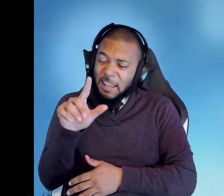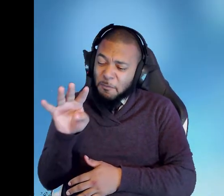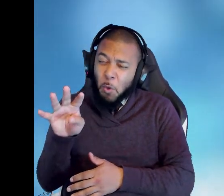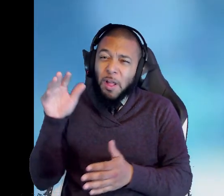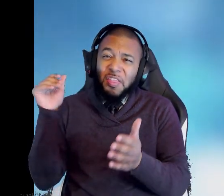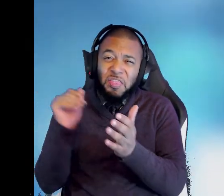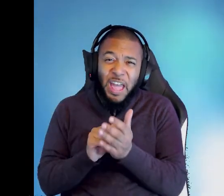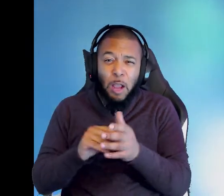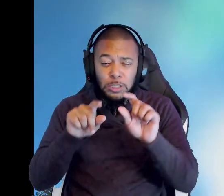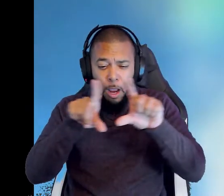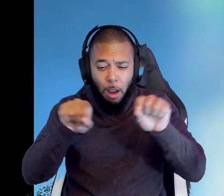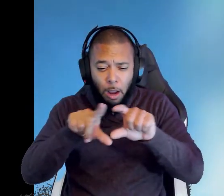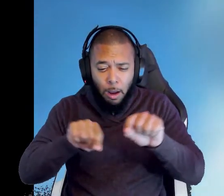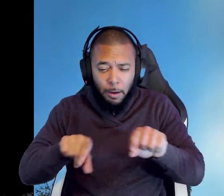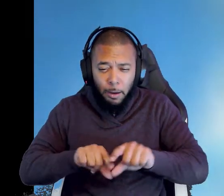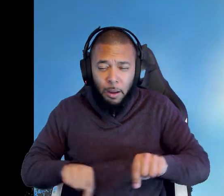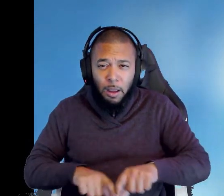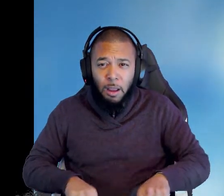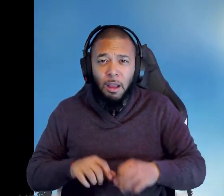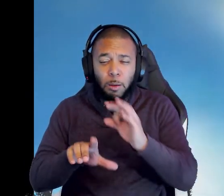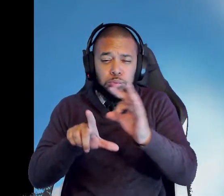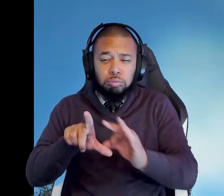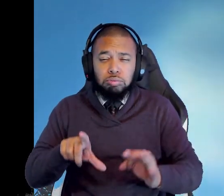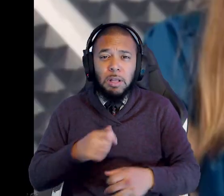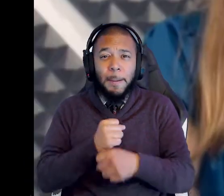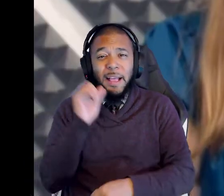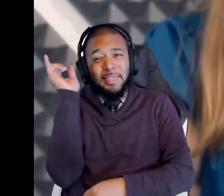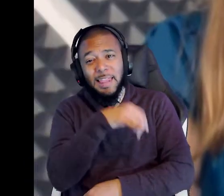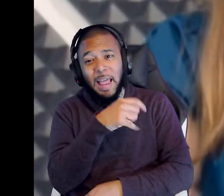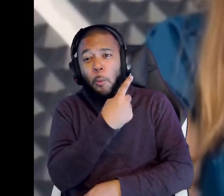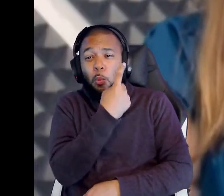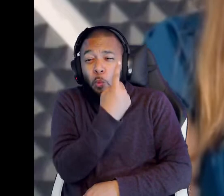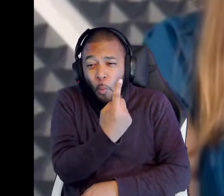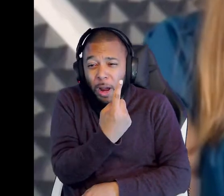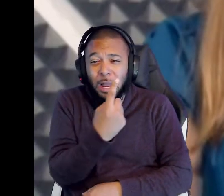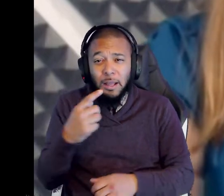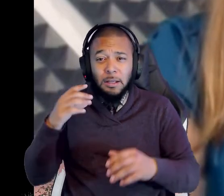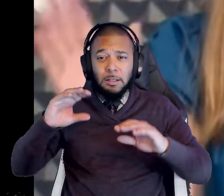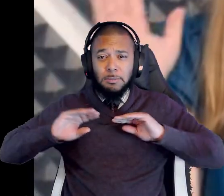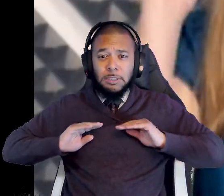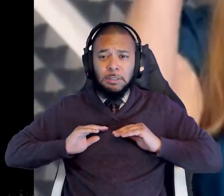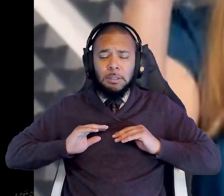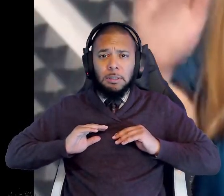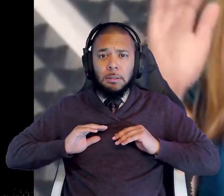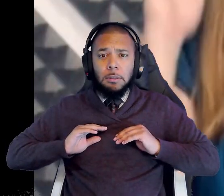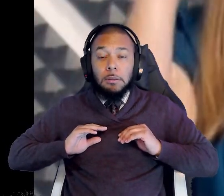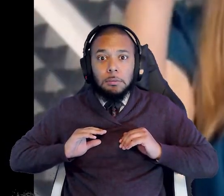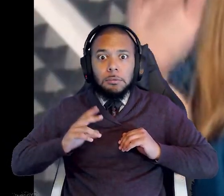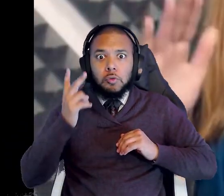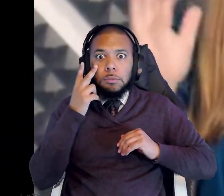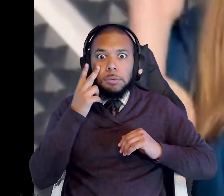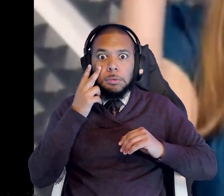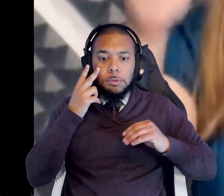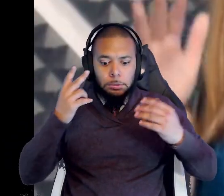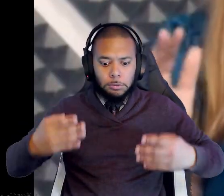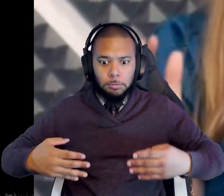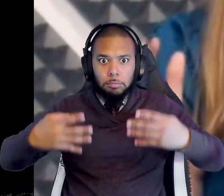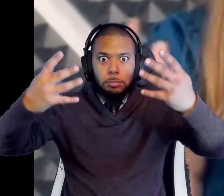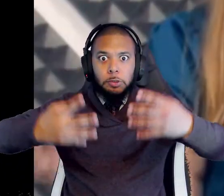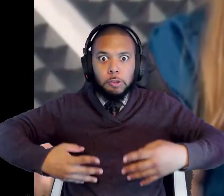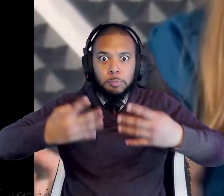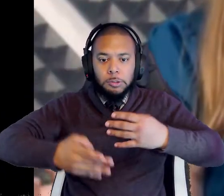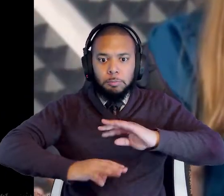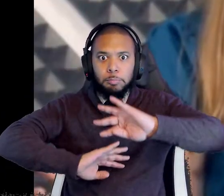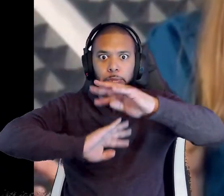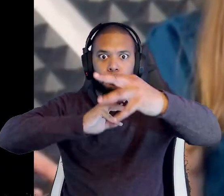punched cards just to create that one portrait. Can you imagine looking at this machine and watching all these cards go through?